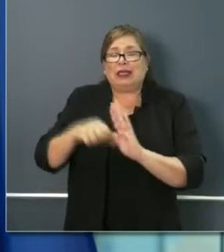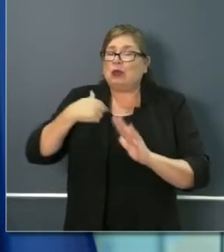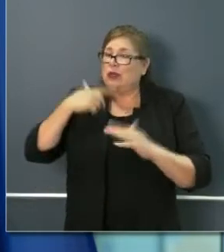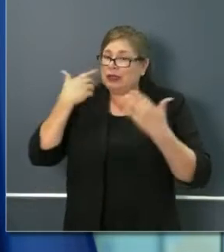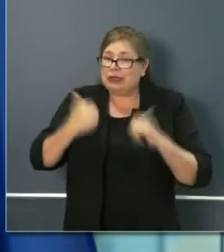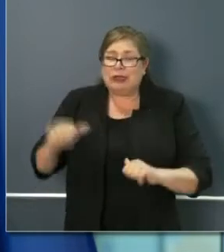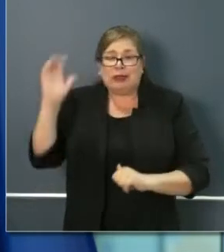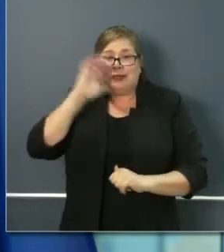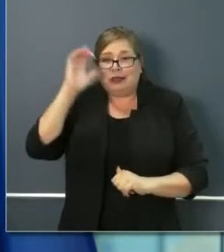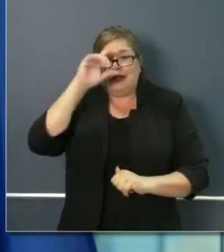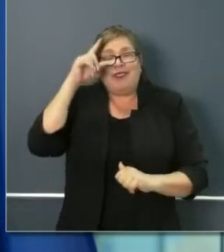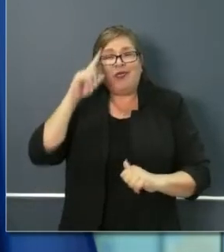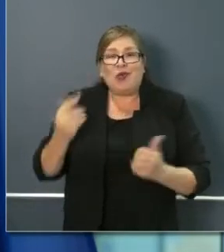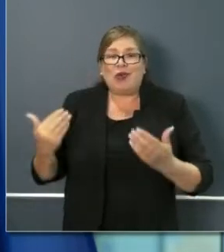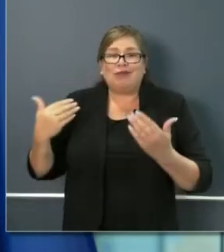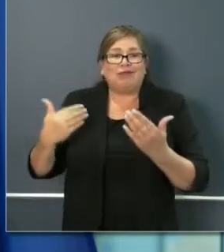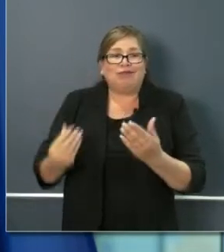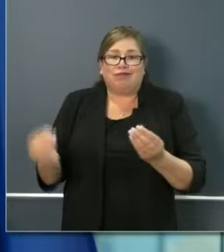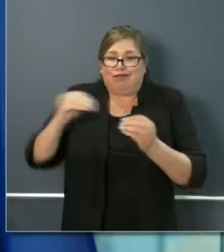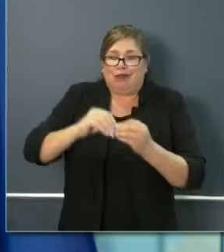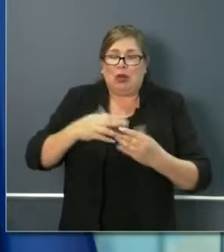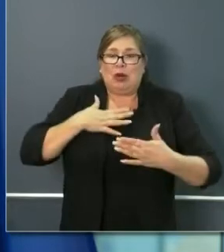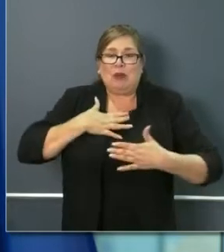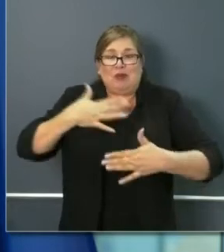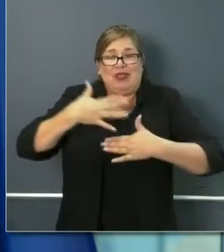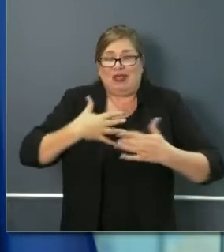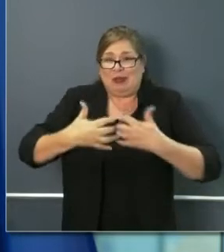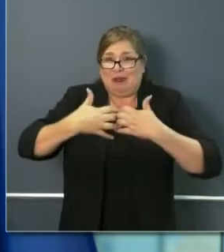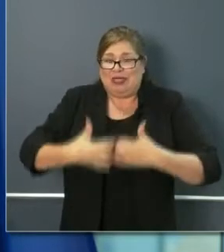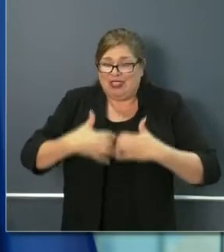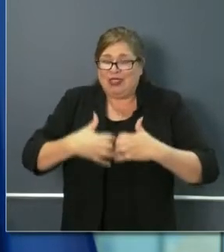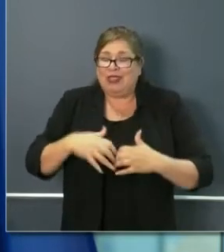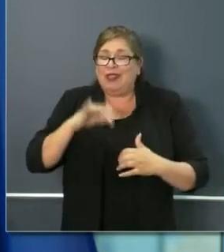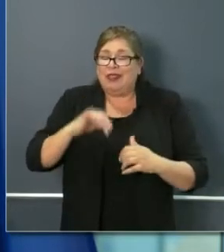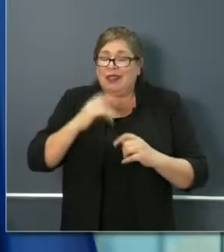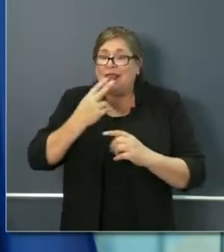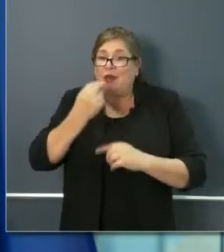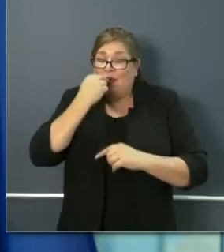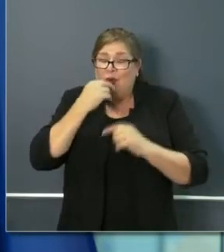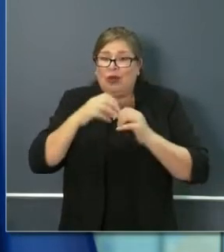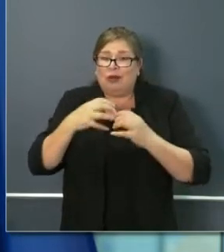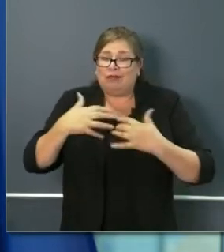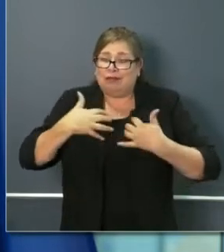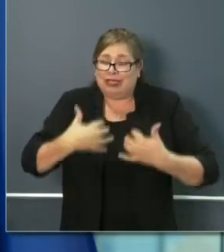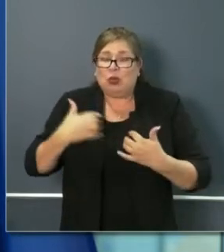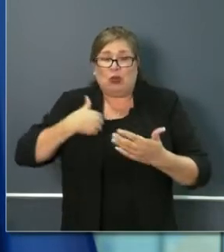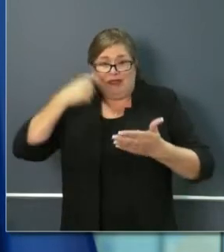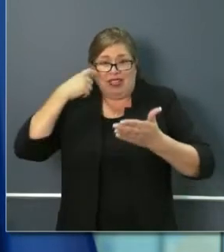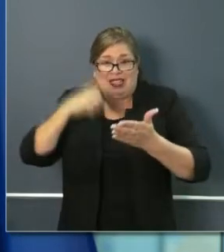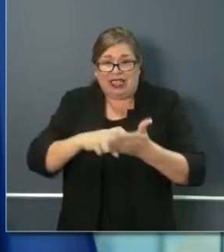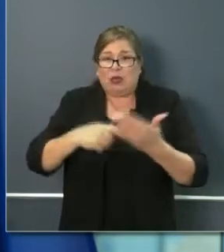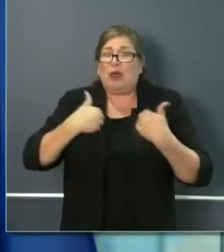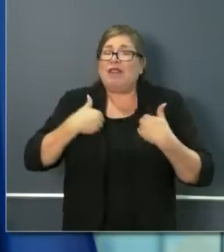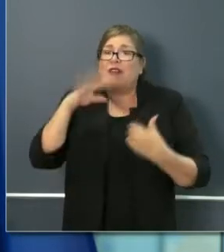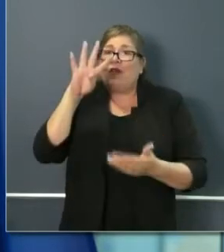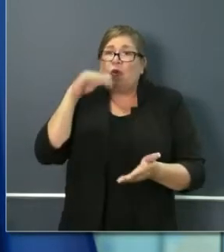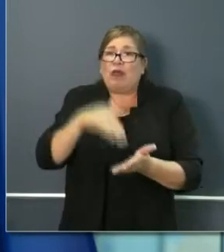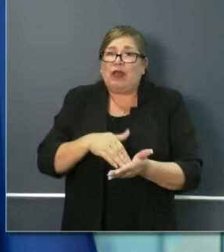ventilators. You've heard me say in the past the number of ventilators that we've identified in this state,